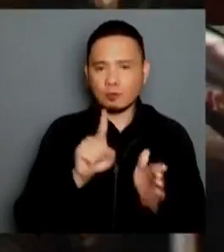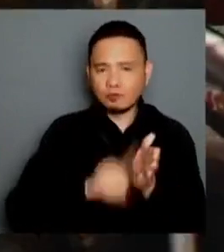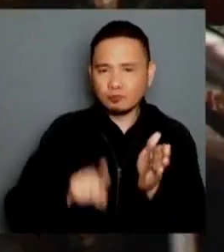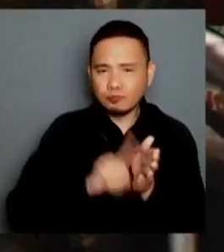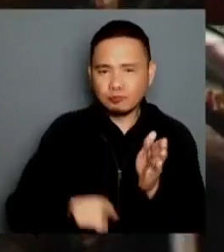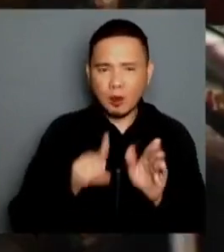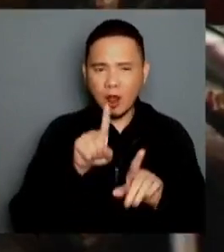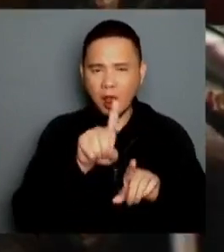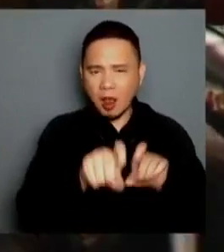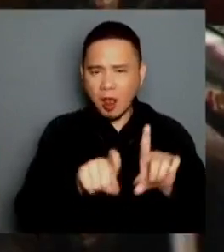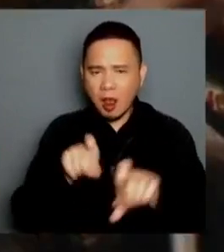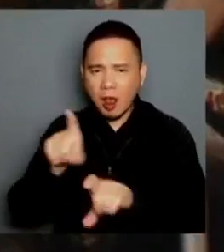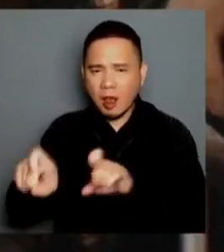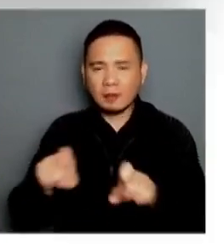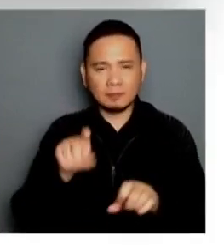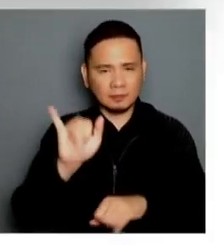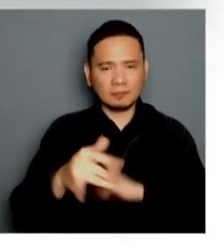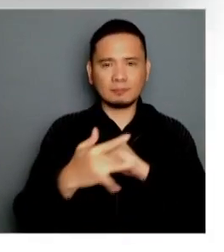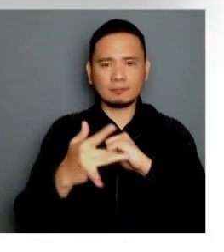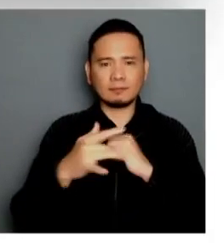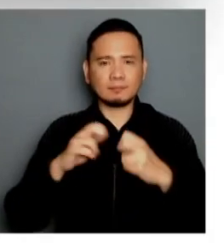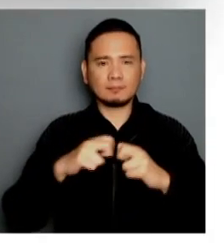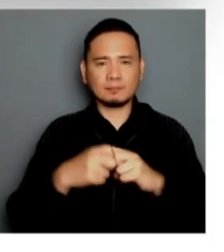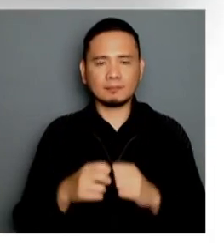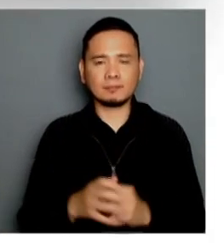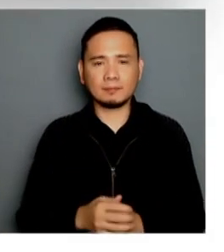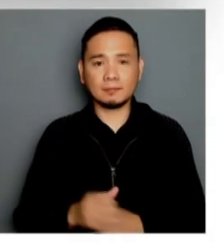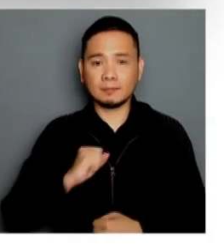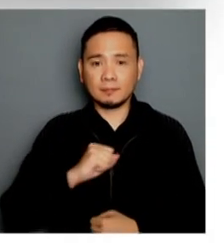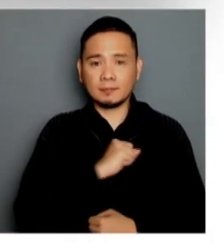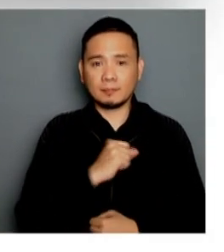on that technical glitch. Senator Grace Poe, the